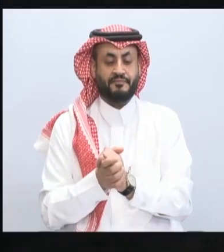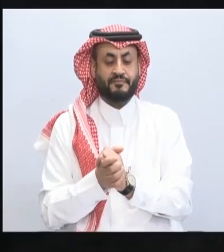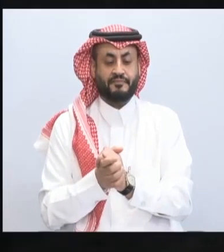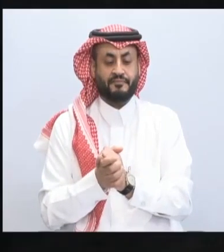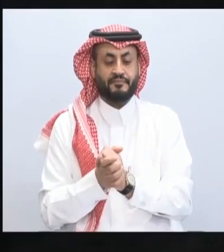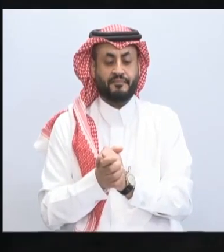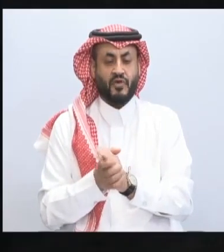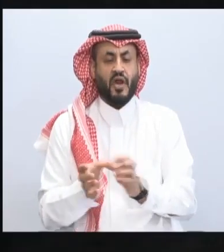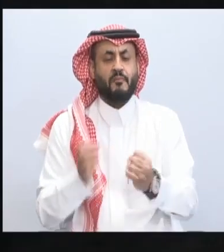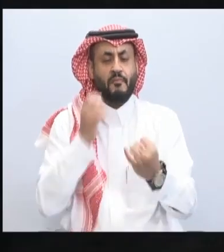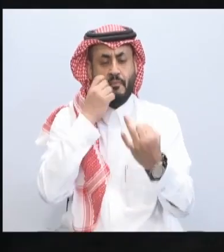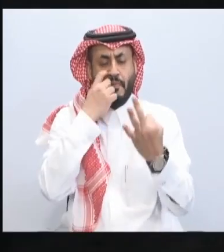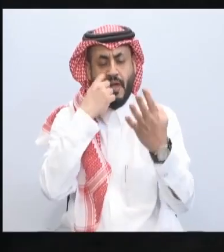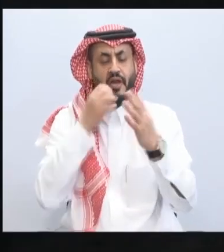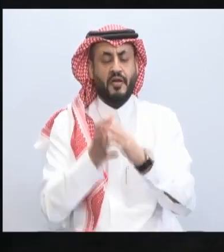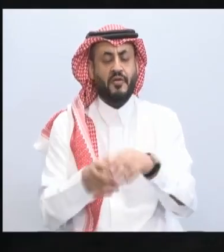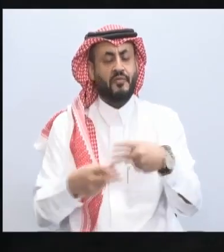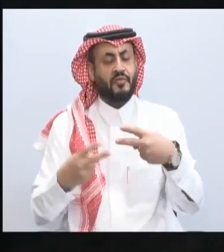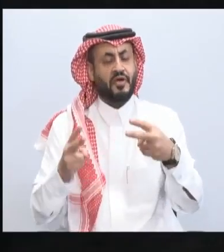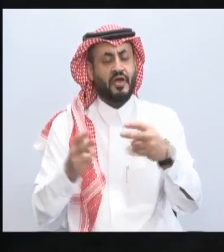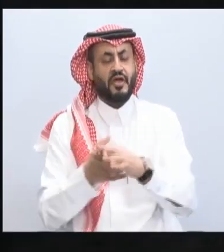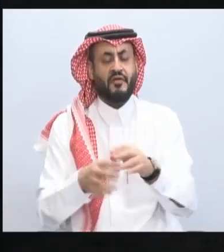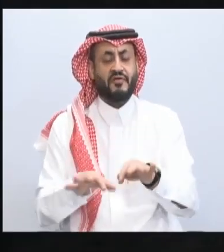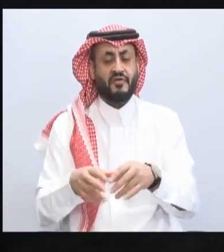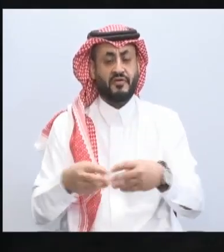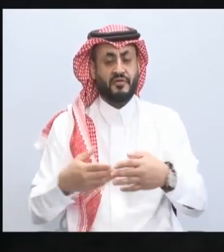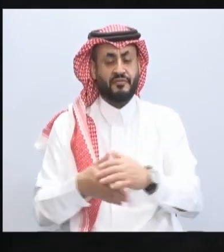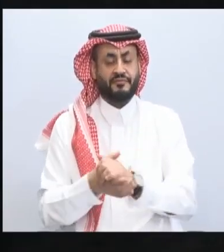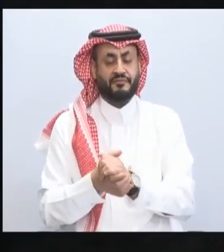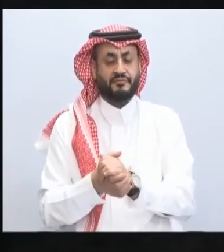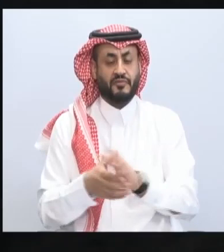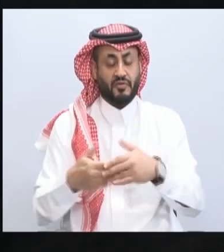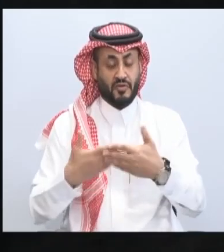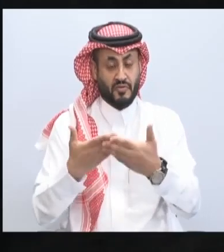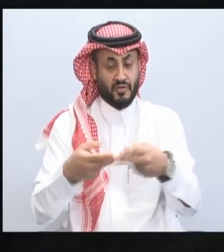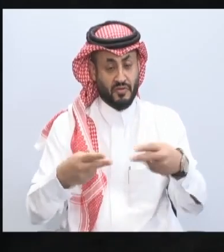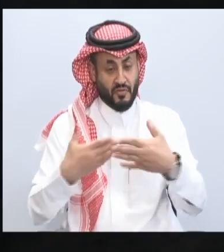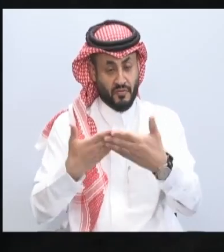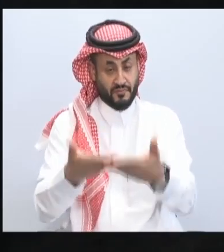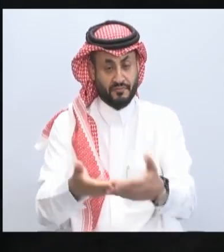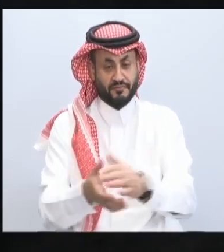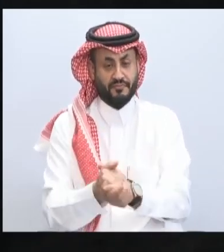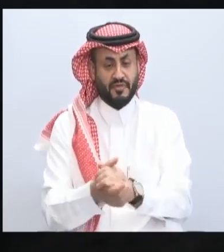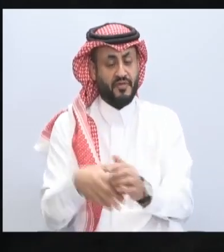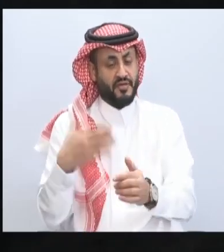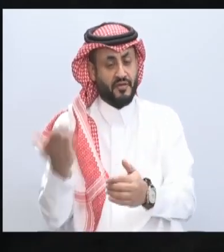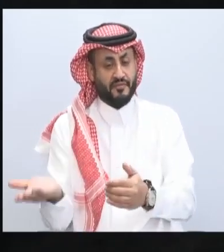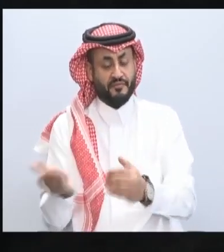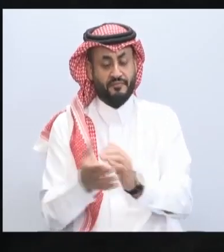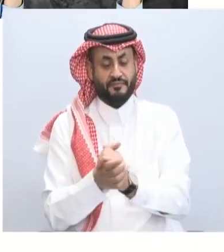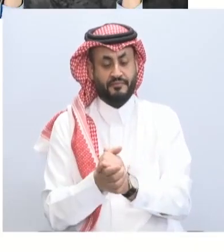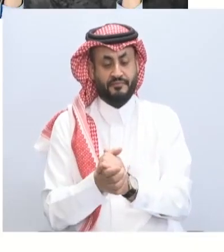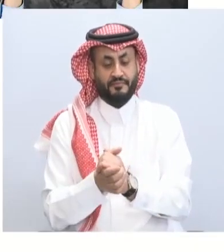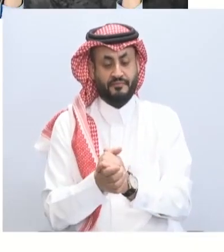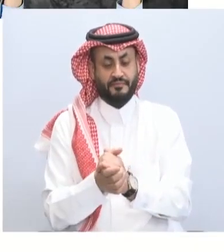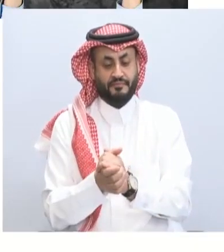are many opportunities. They can be accessible and also you can afford them. But on the other hand, or we can